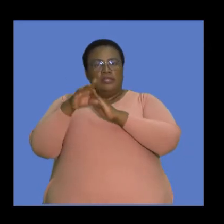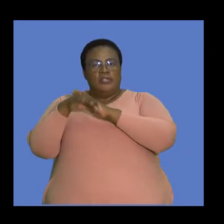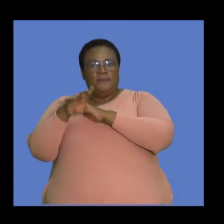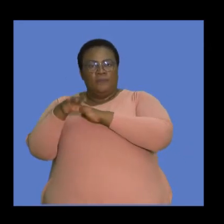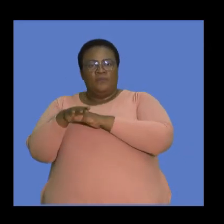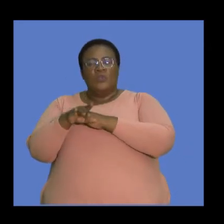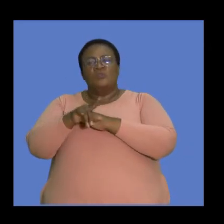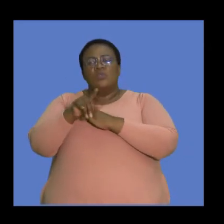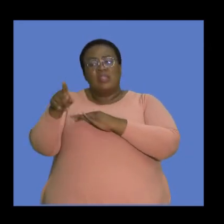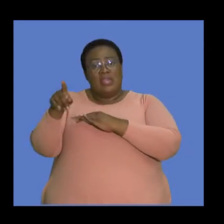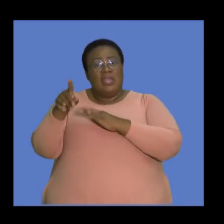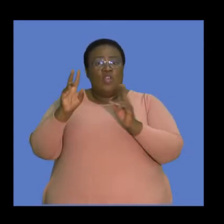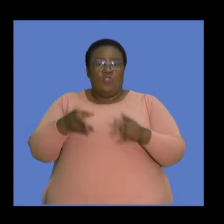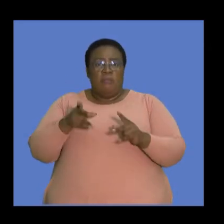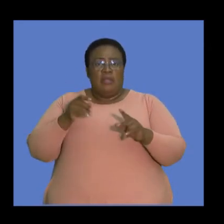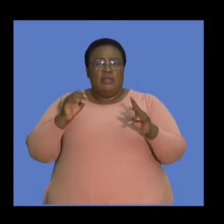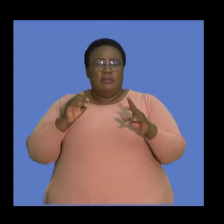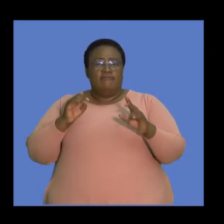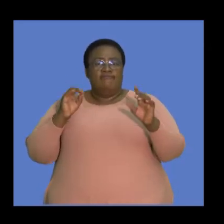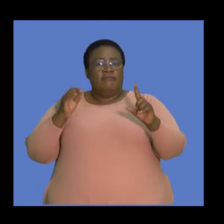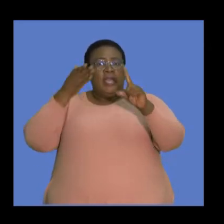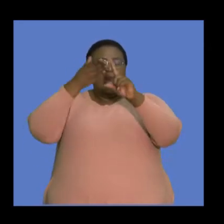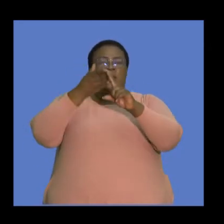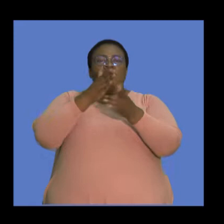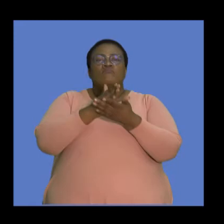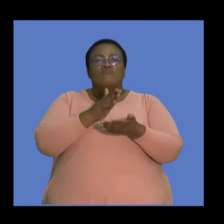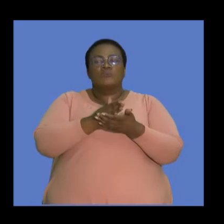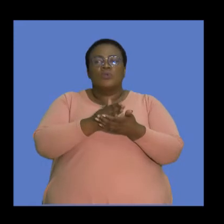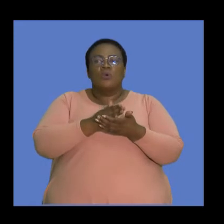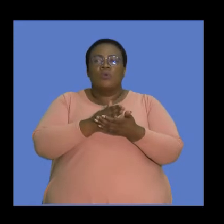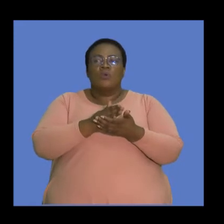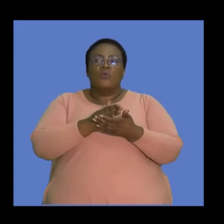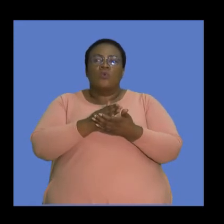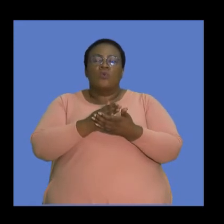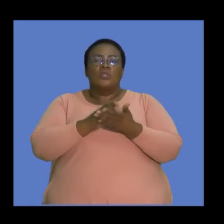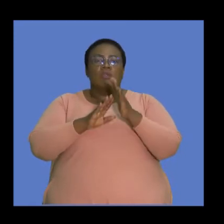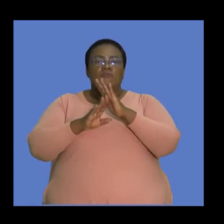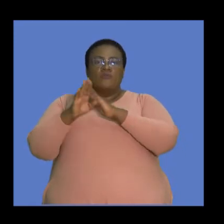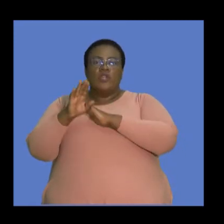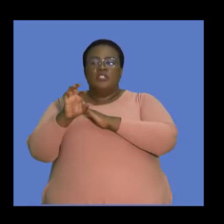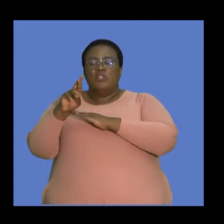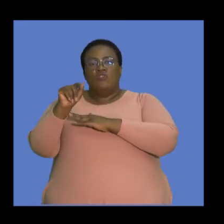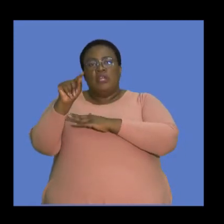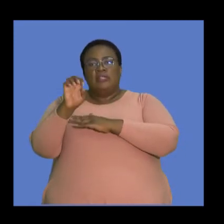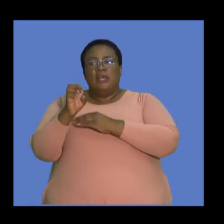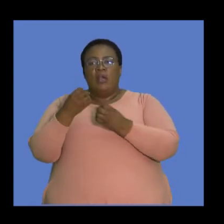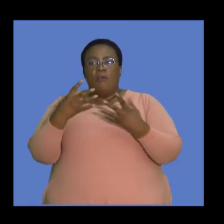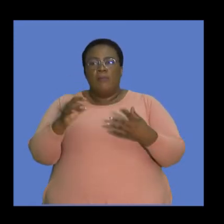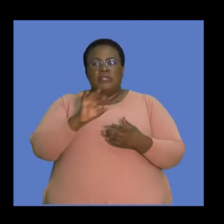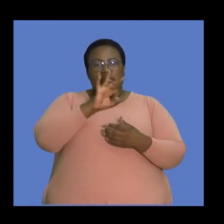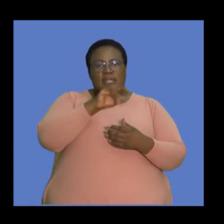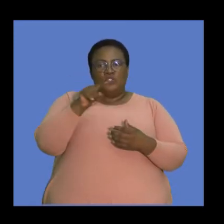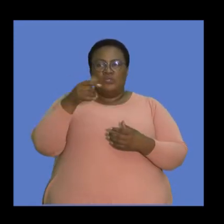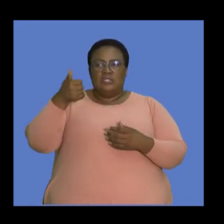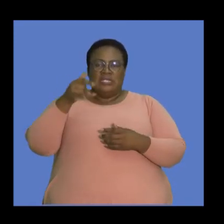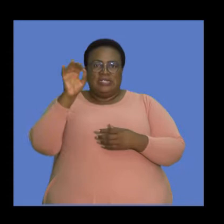treasury, they normally aim to keep the inflation rate between 3 and 6% per annum,